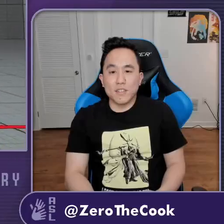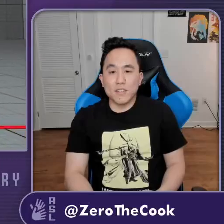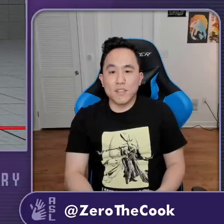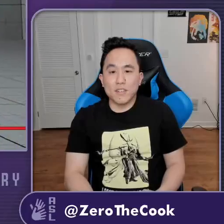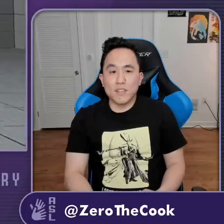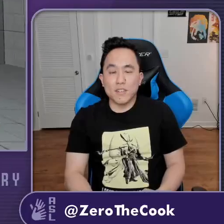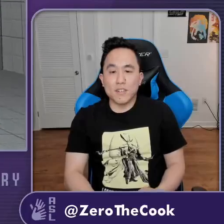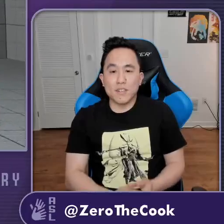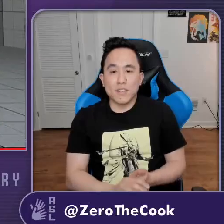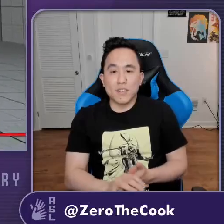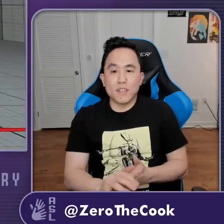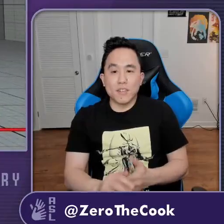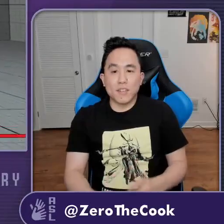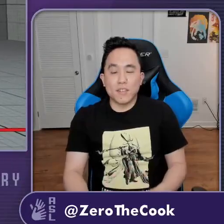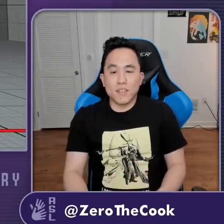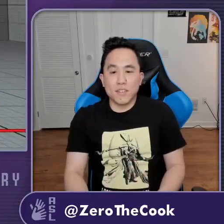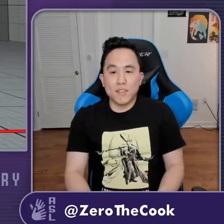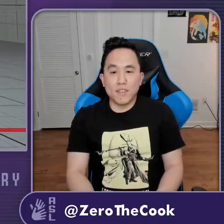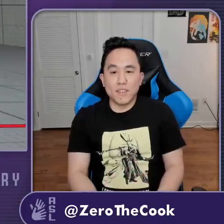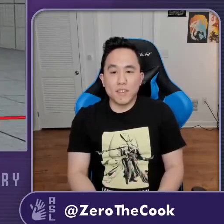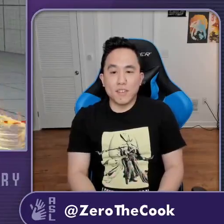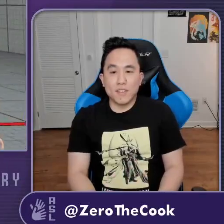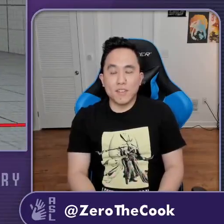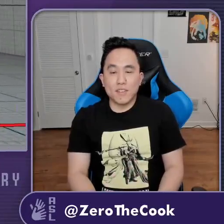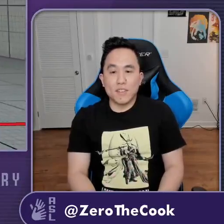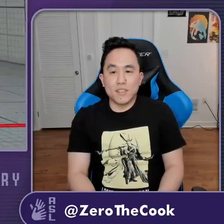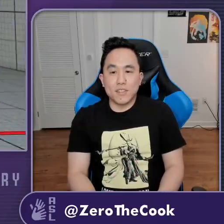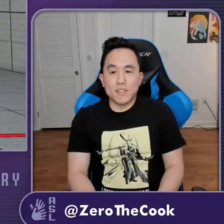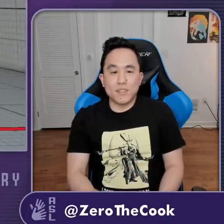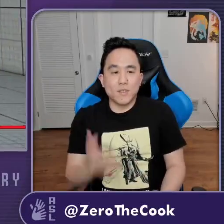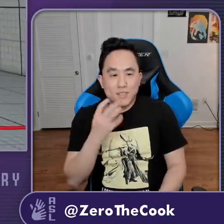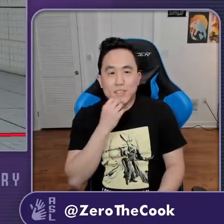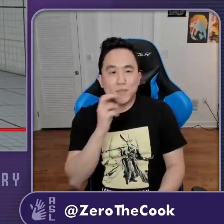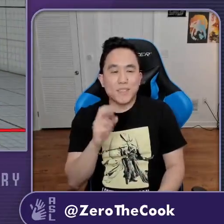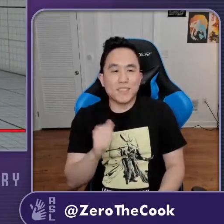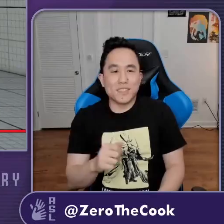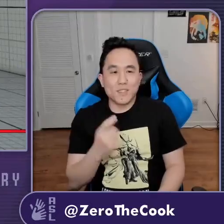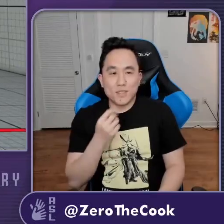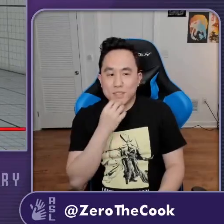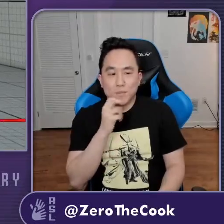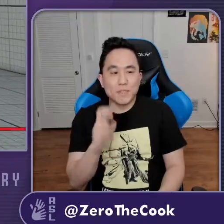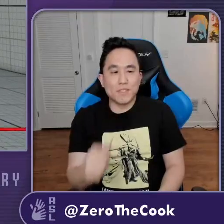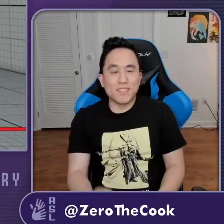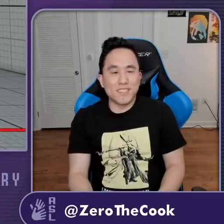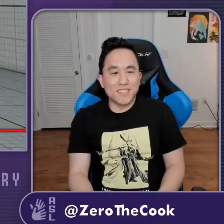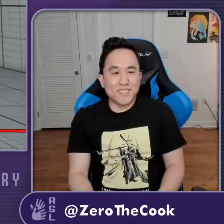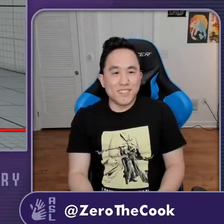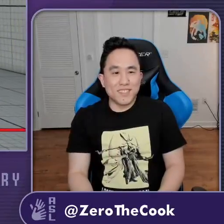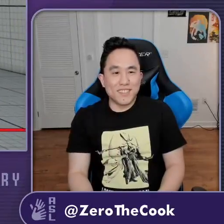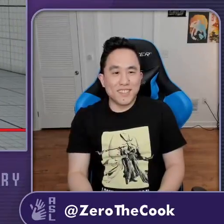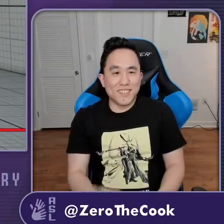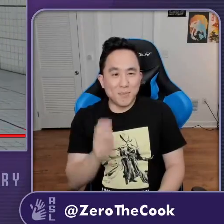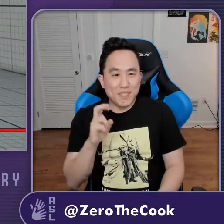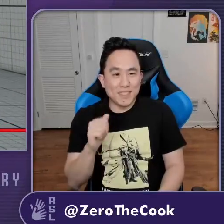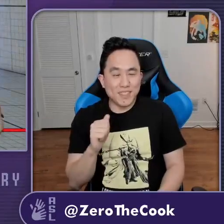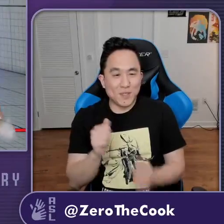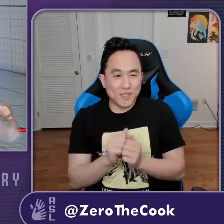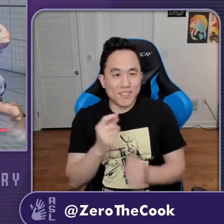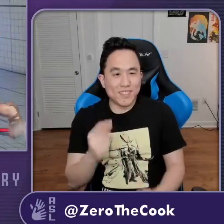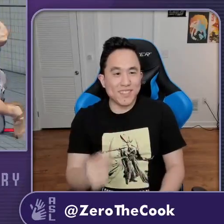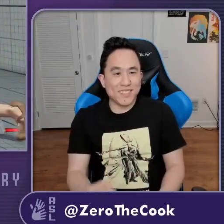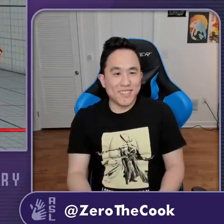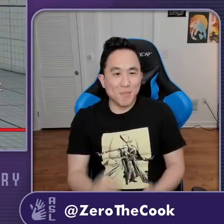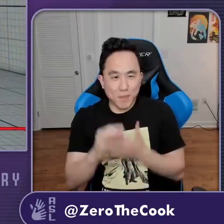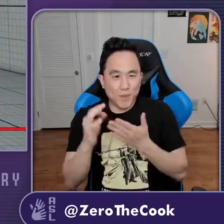quick. Ooh, dirty. Didn't land it though. Yep. But it's always in the back of your head now. It's something you have to be prepared